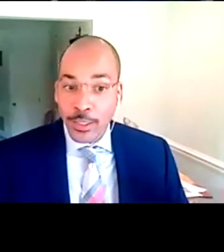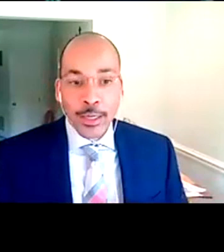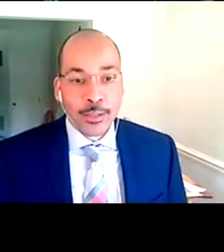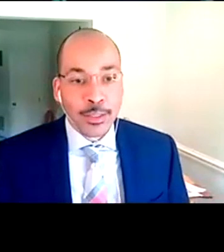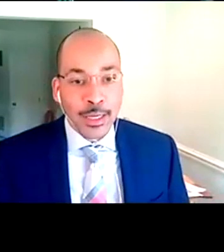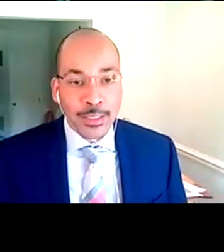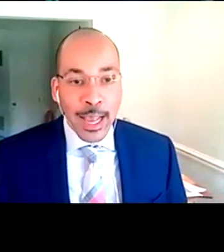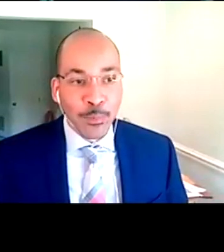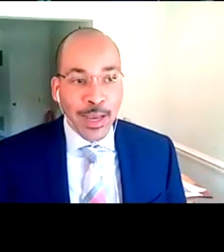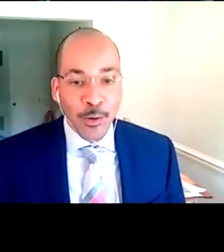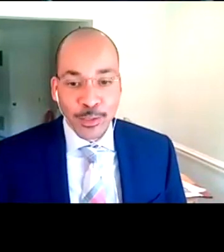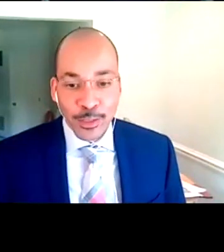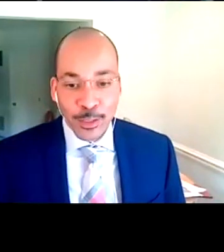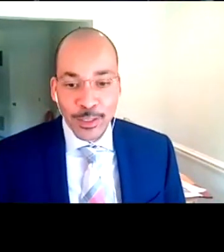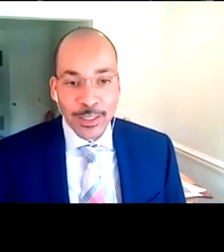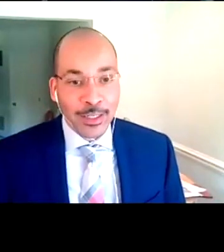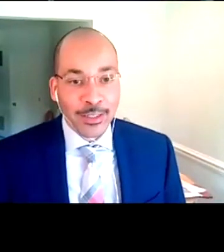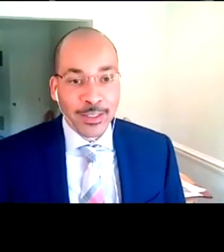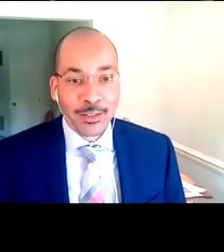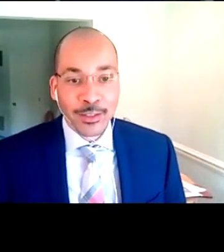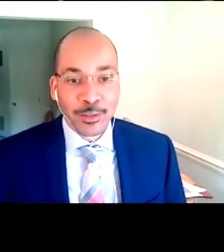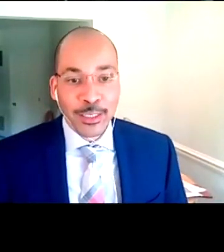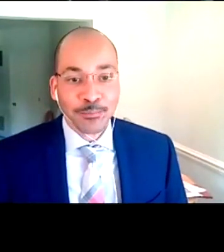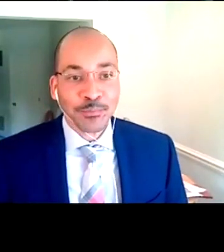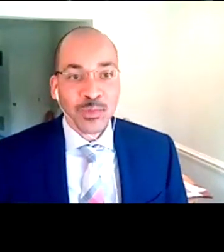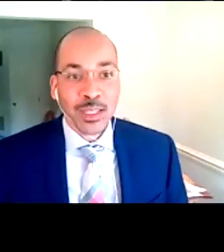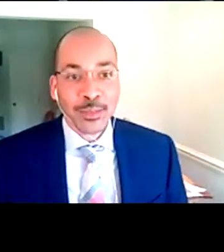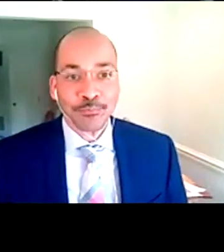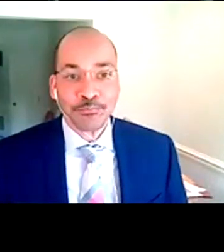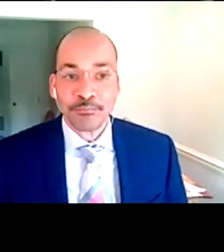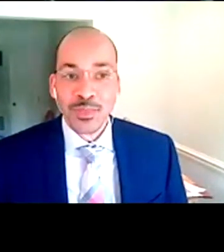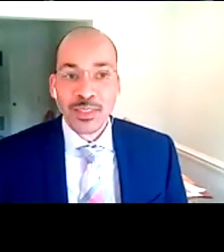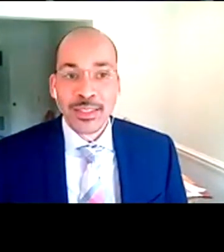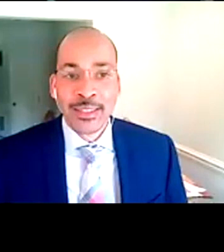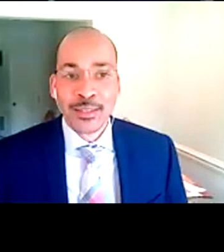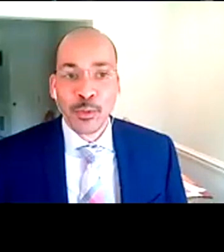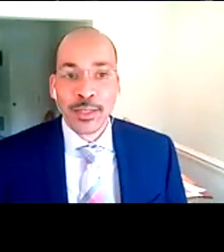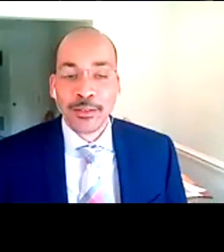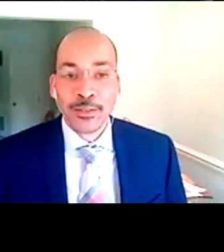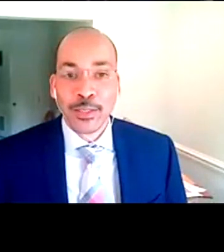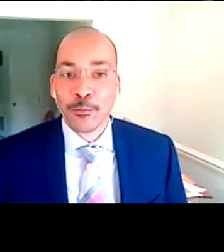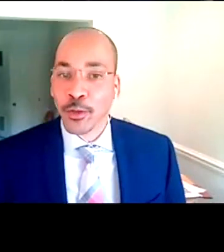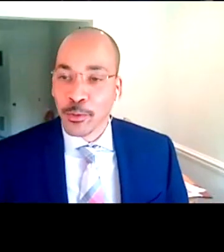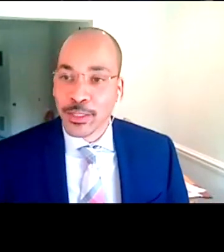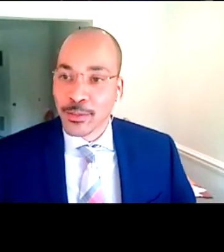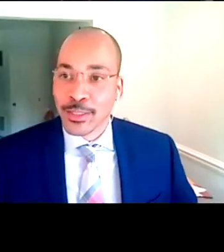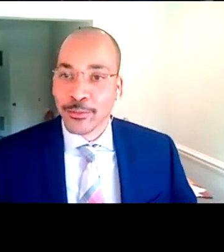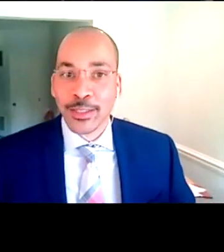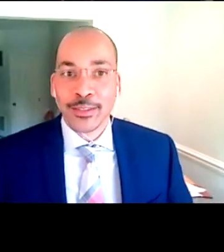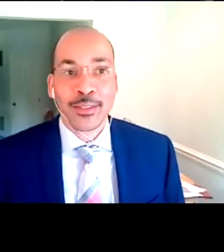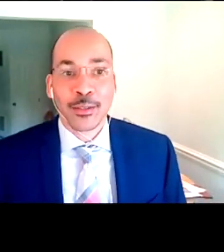wine, yes, it's happy hour. So it is literally at